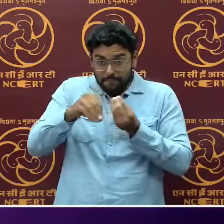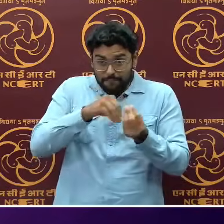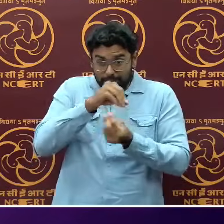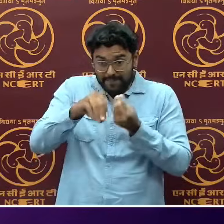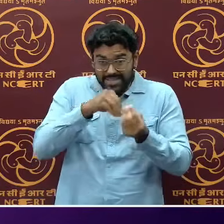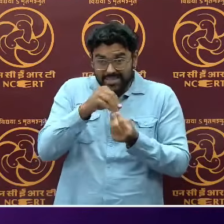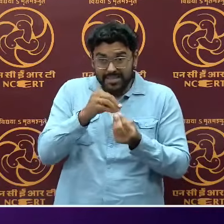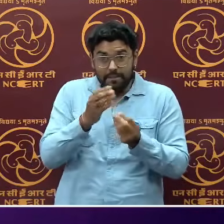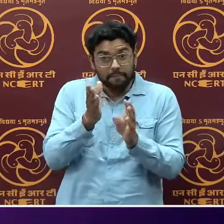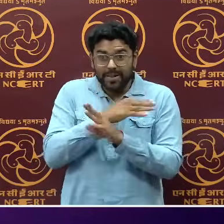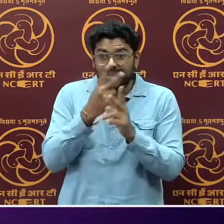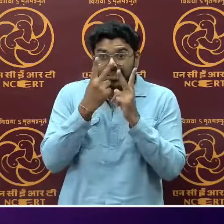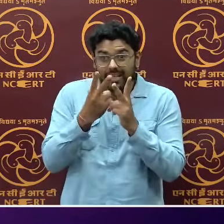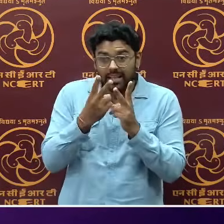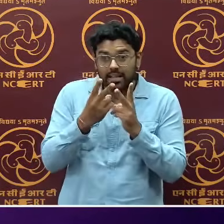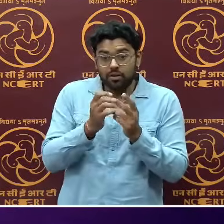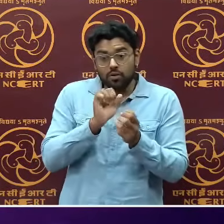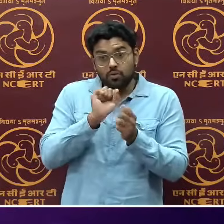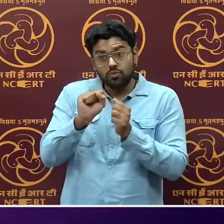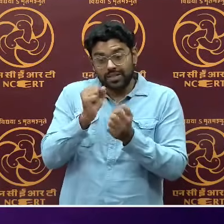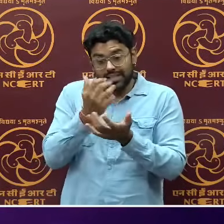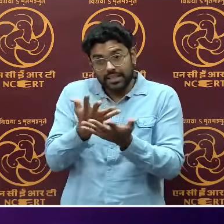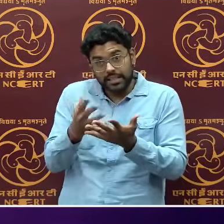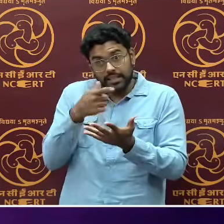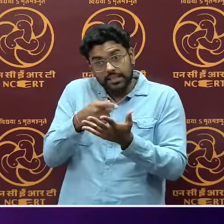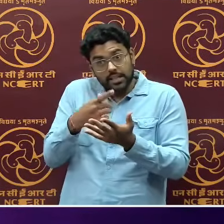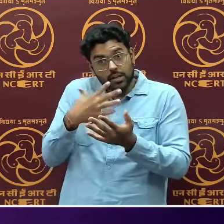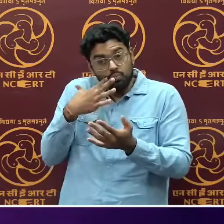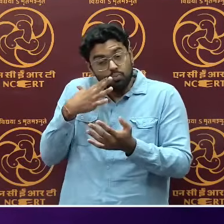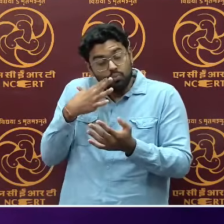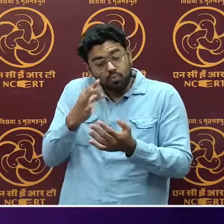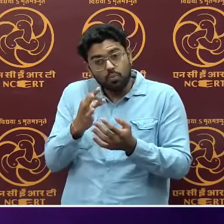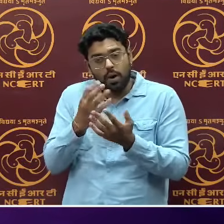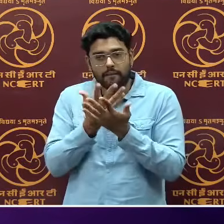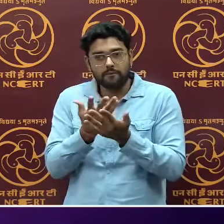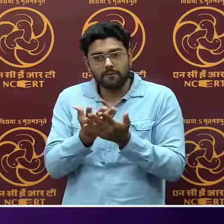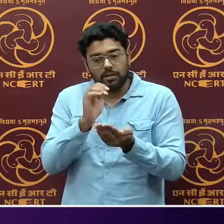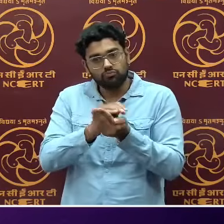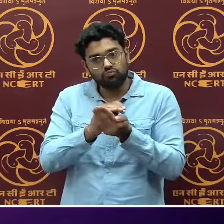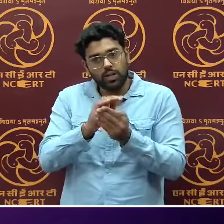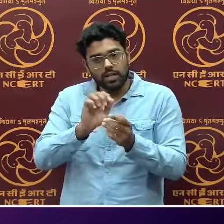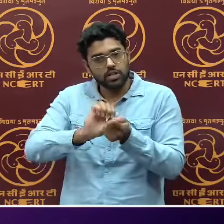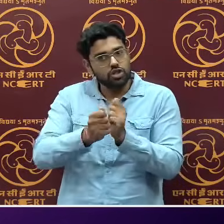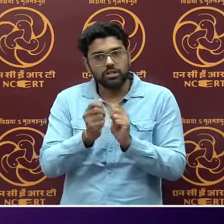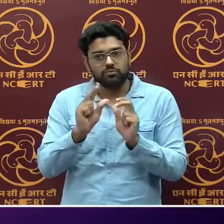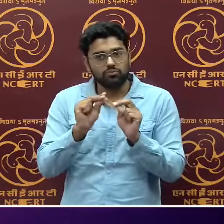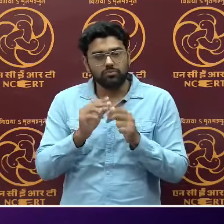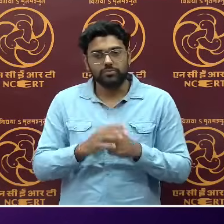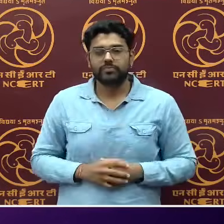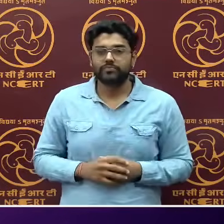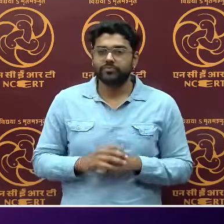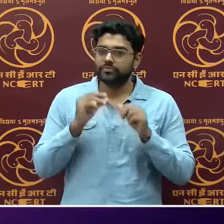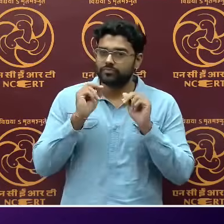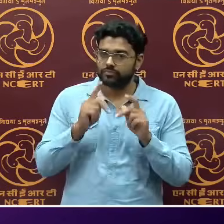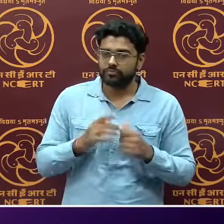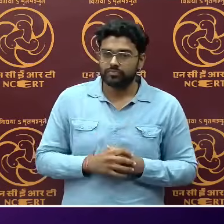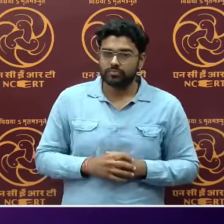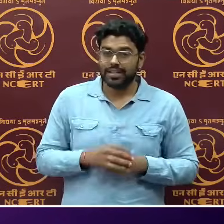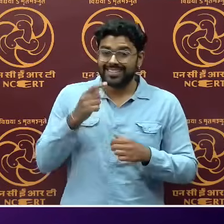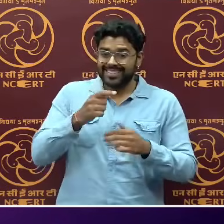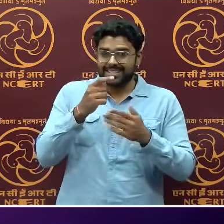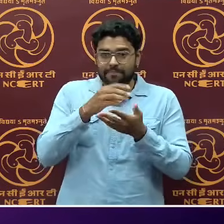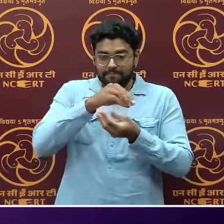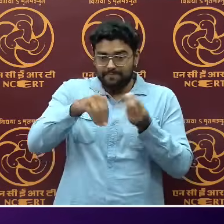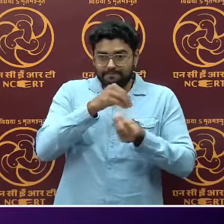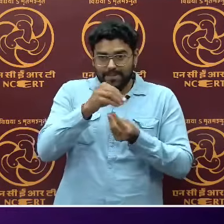the properties of the components remain as it is. The properties are not changing. Okay. So in this mixture